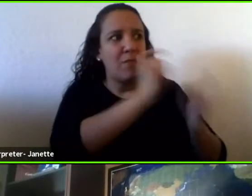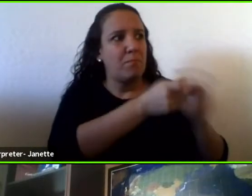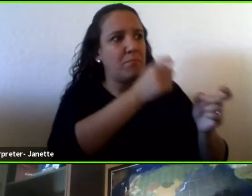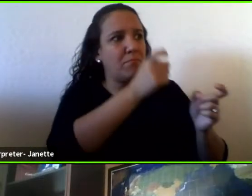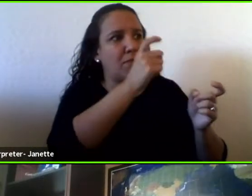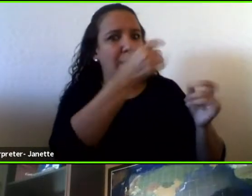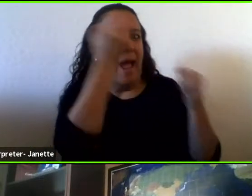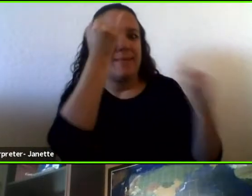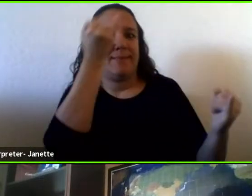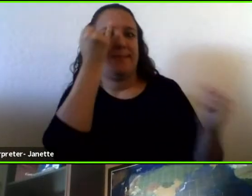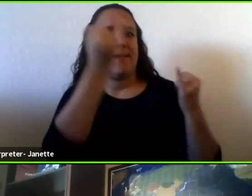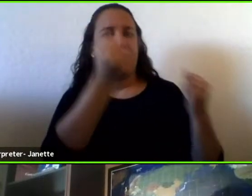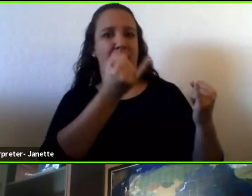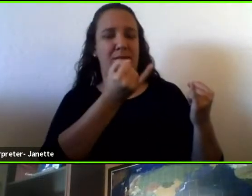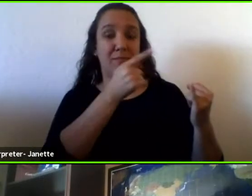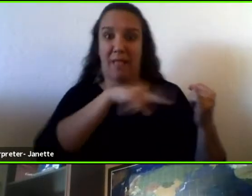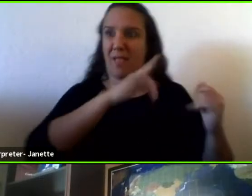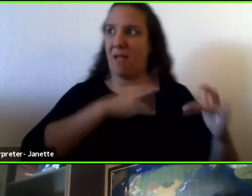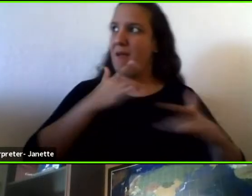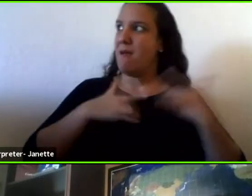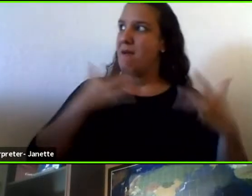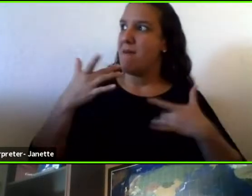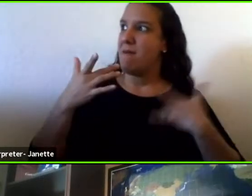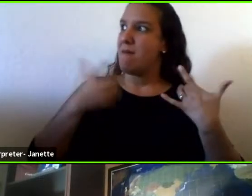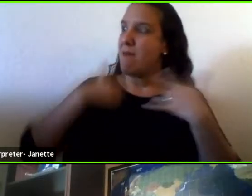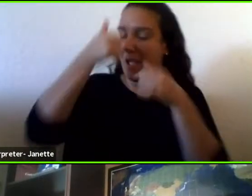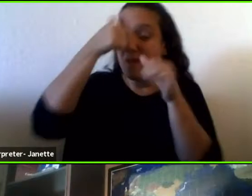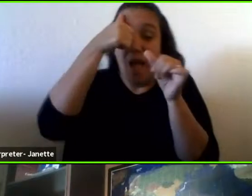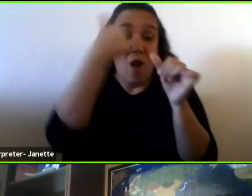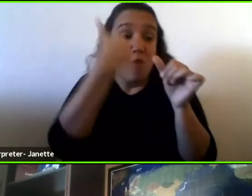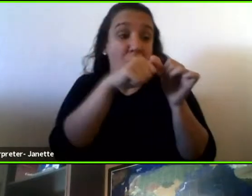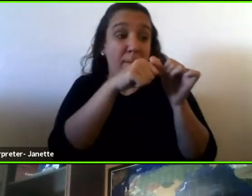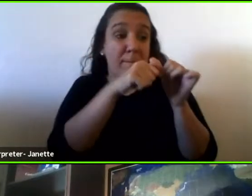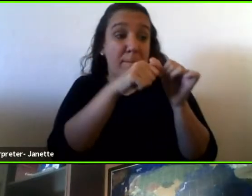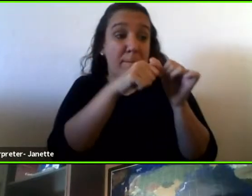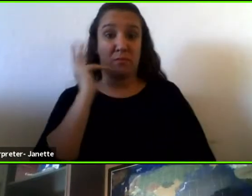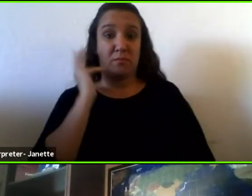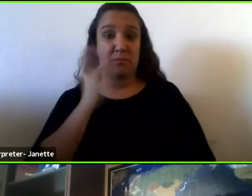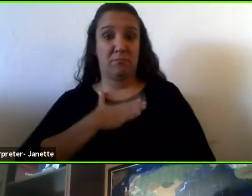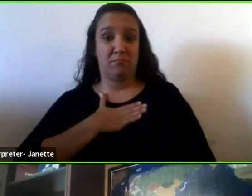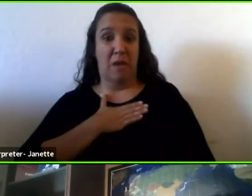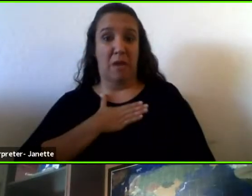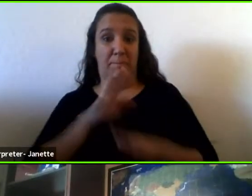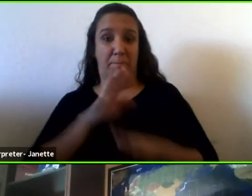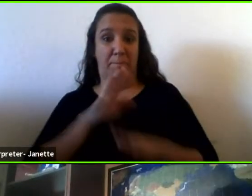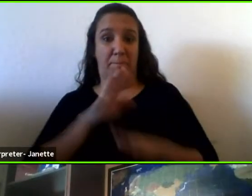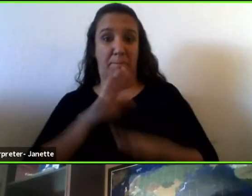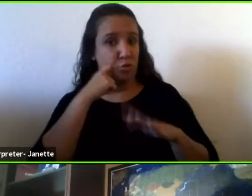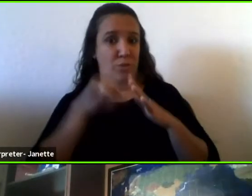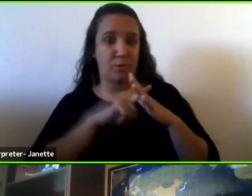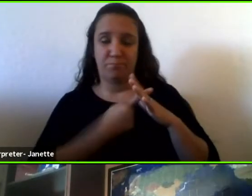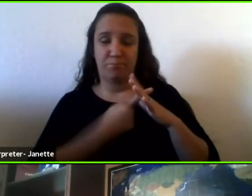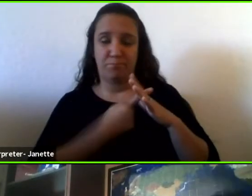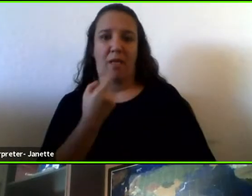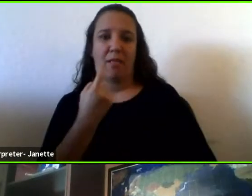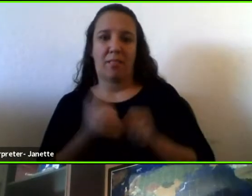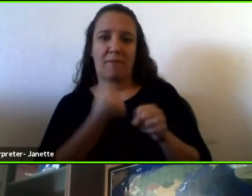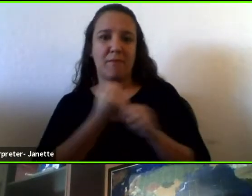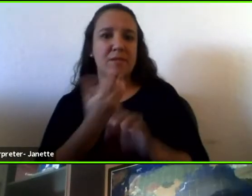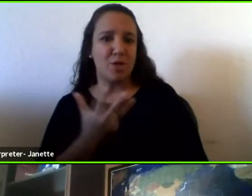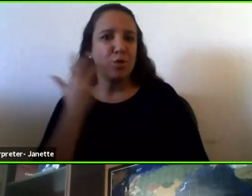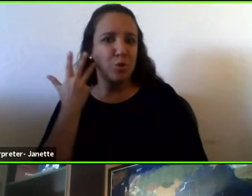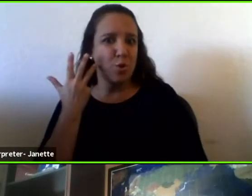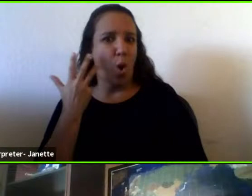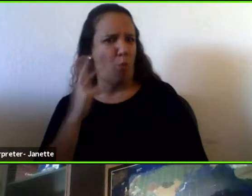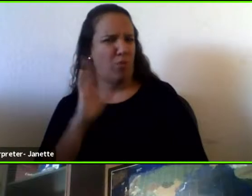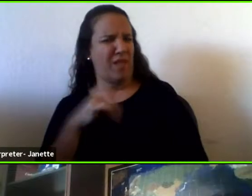because it reminds me of when I started my business 11 years ago, and that the excitement for a lot of business owners that they, you